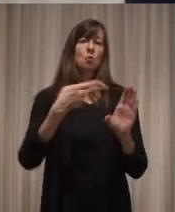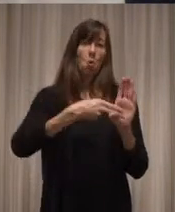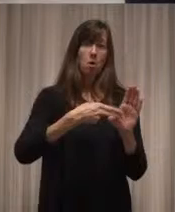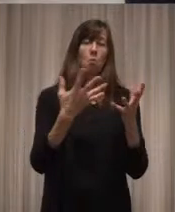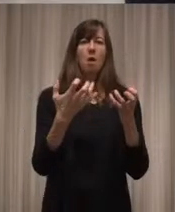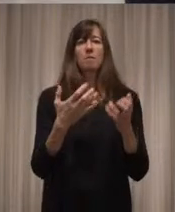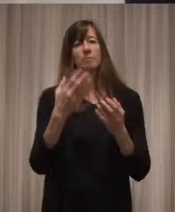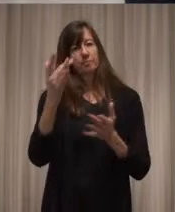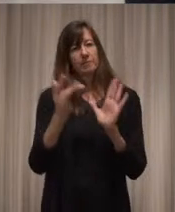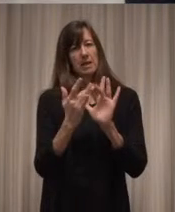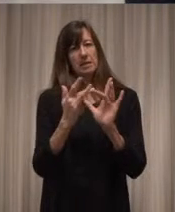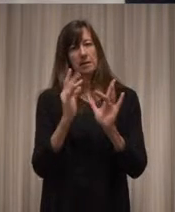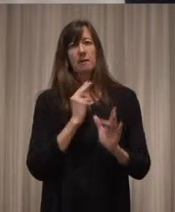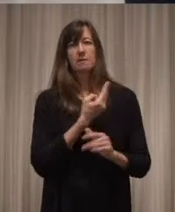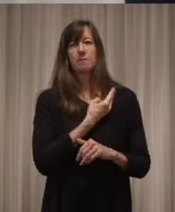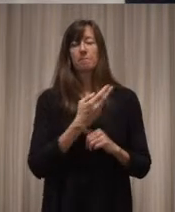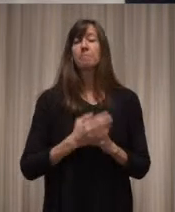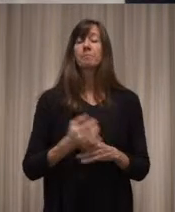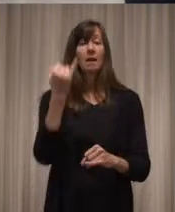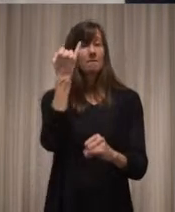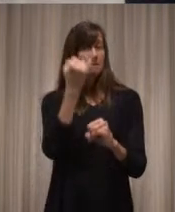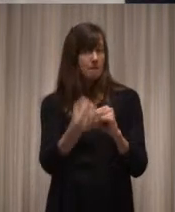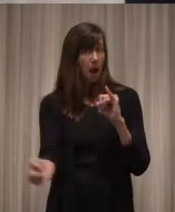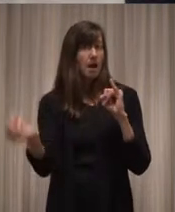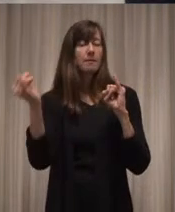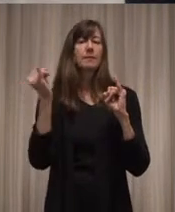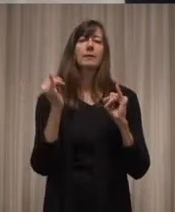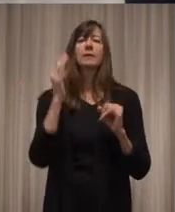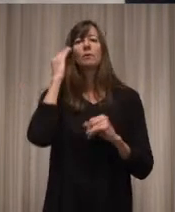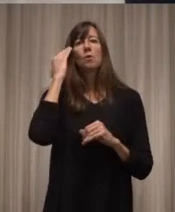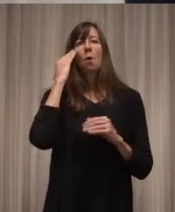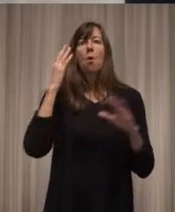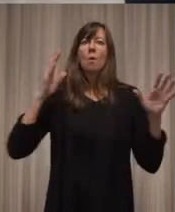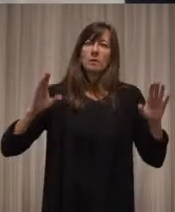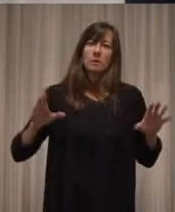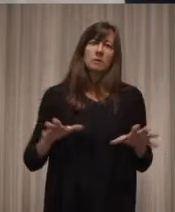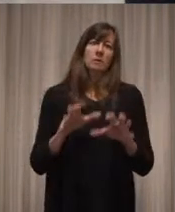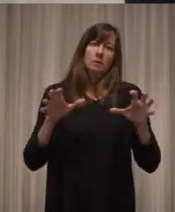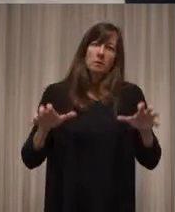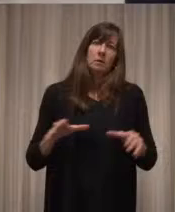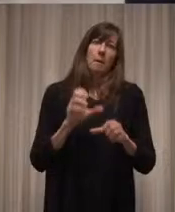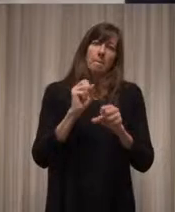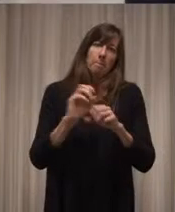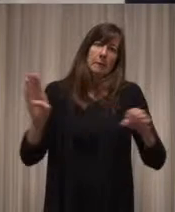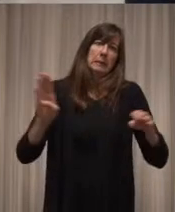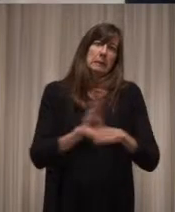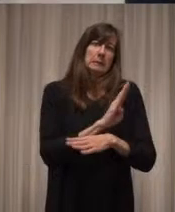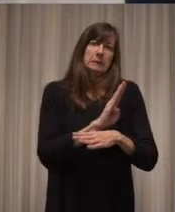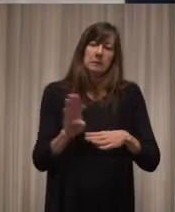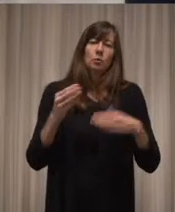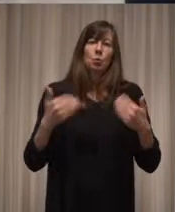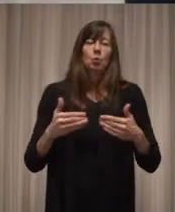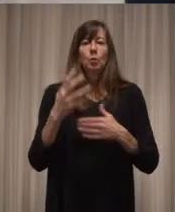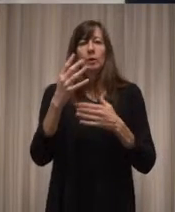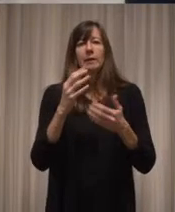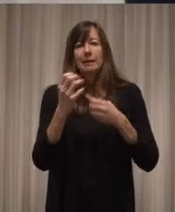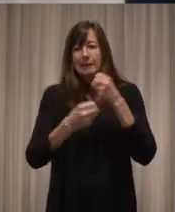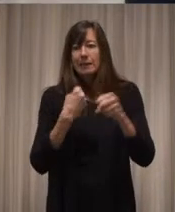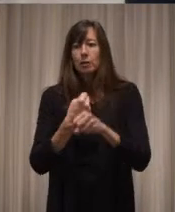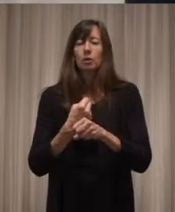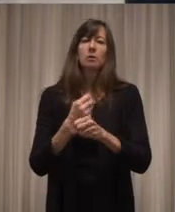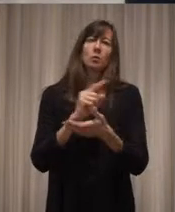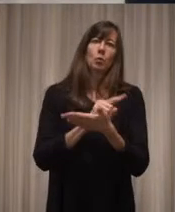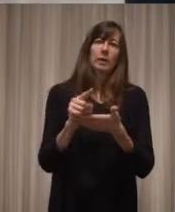Finally, in case we didn't have enough going on this year and this week, we are in for some